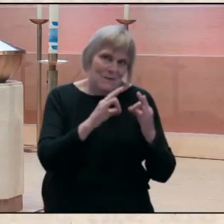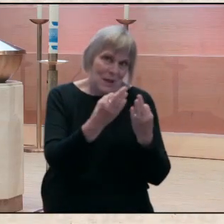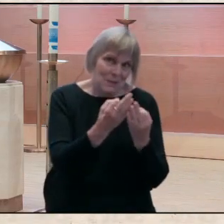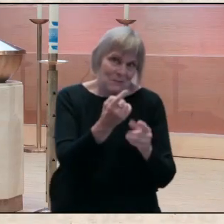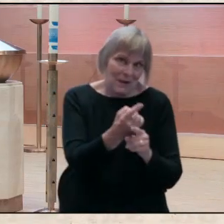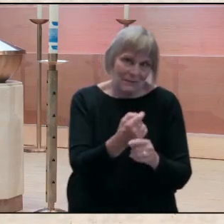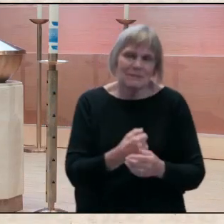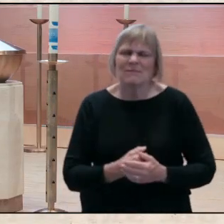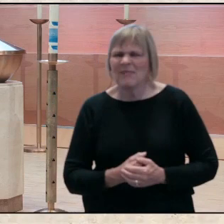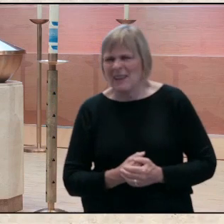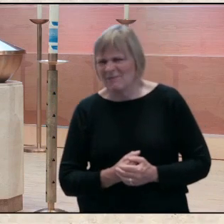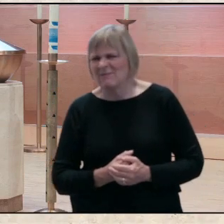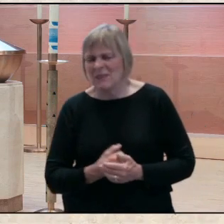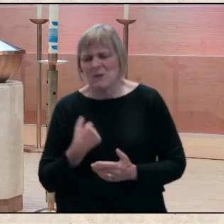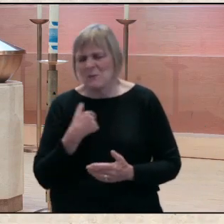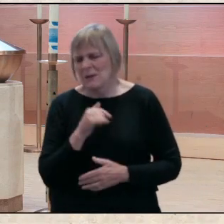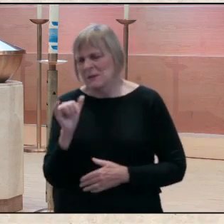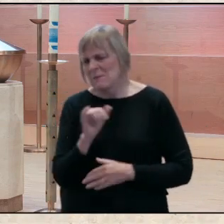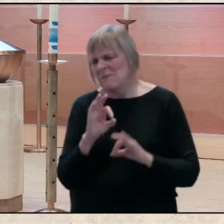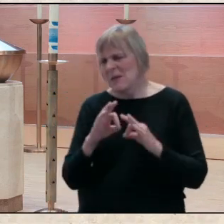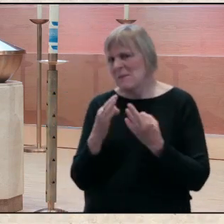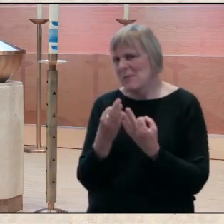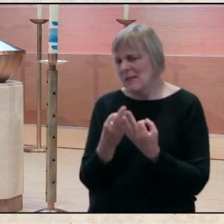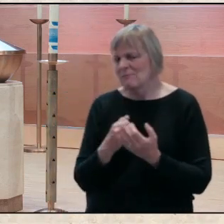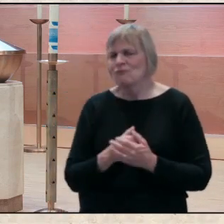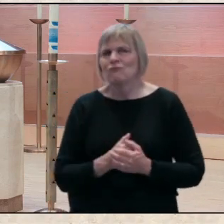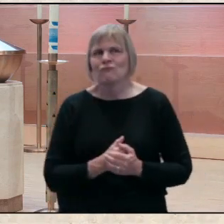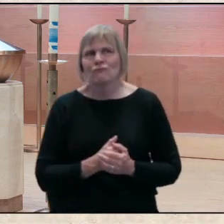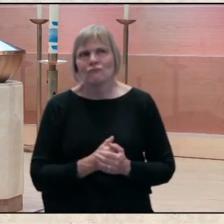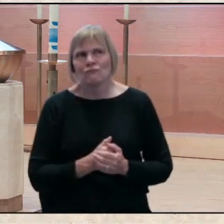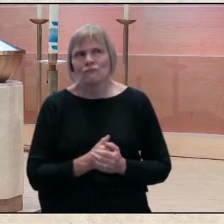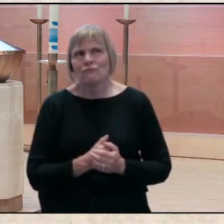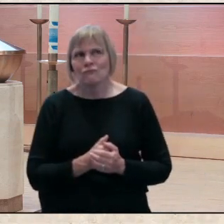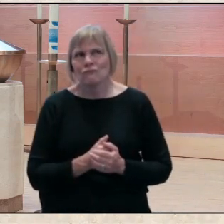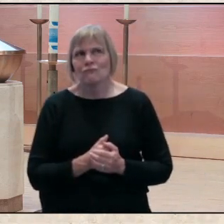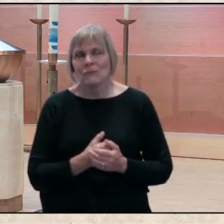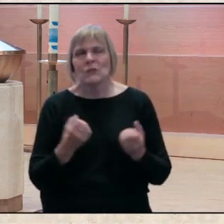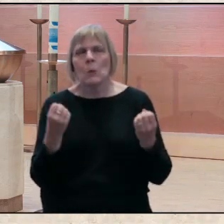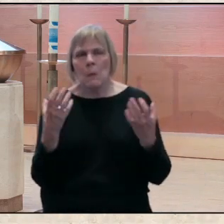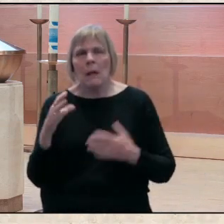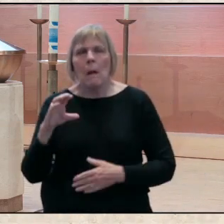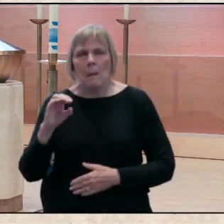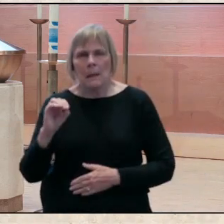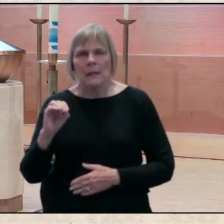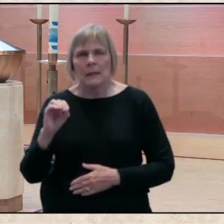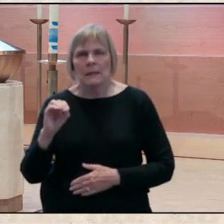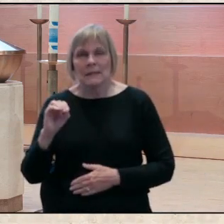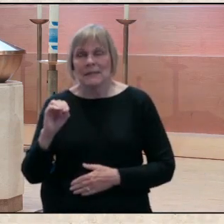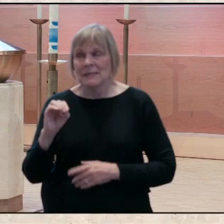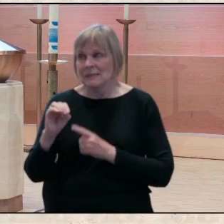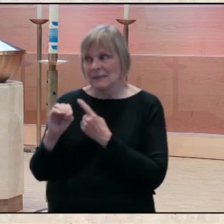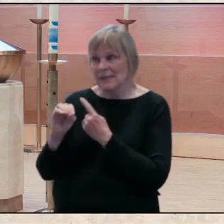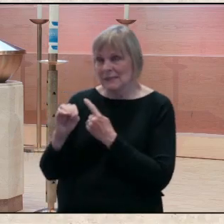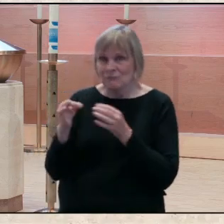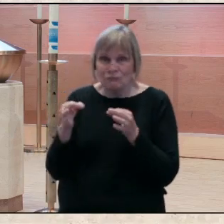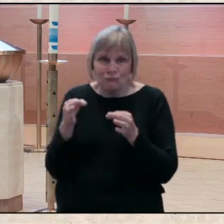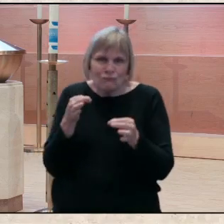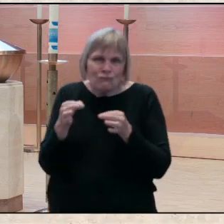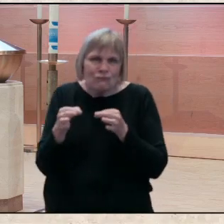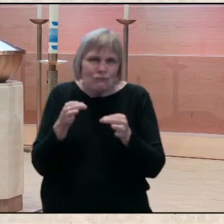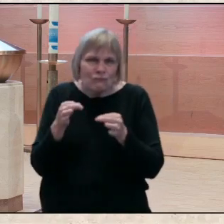family here." That's right. We are like a family. I mean, so many companies use this